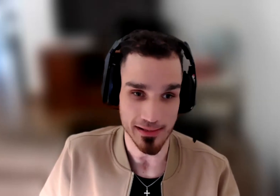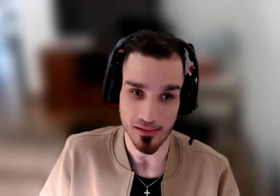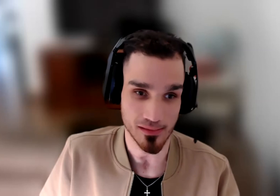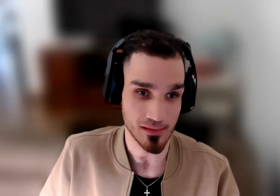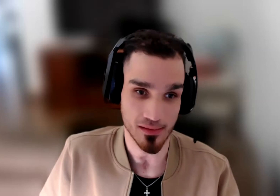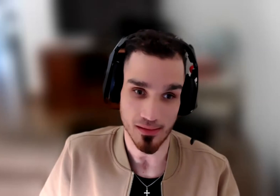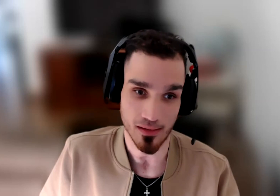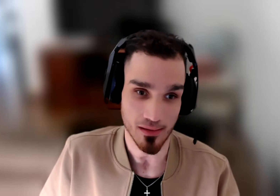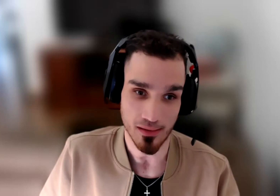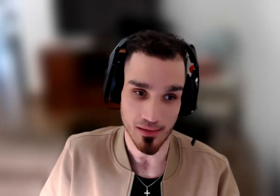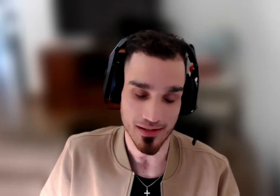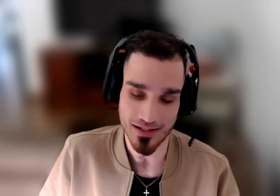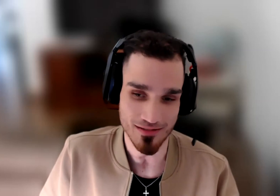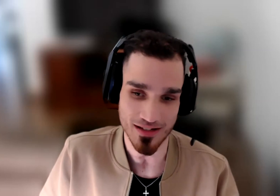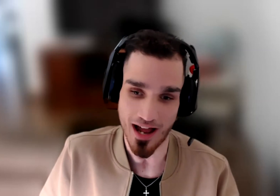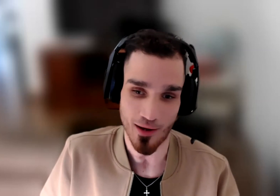They didn't